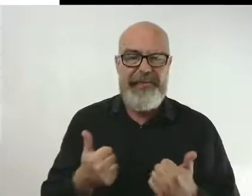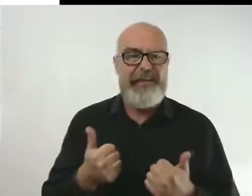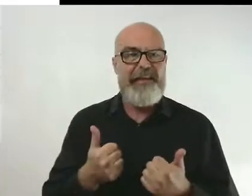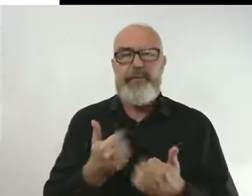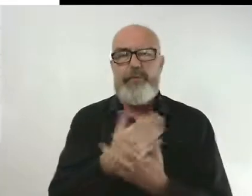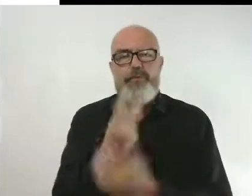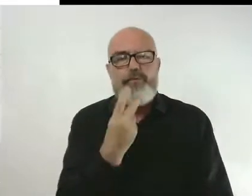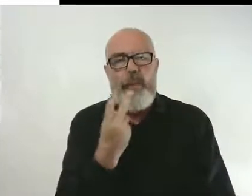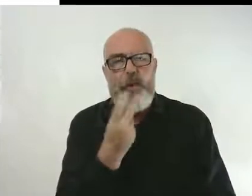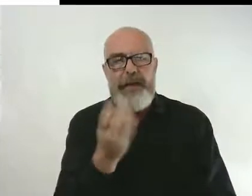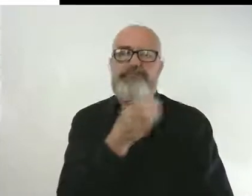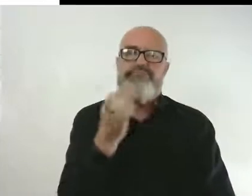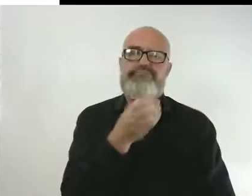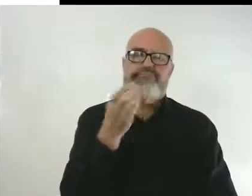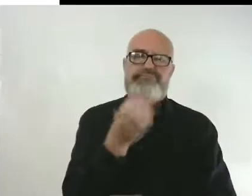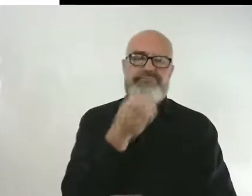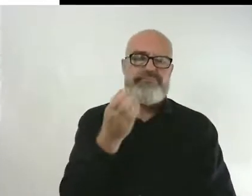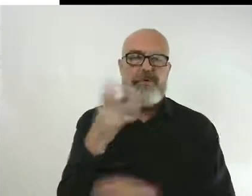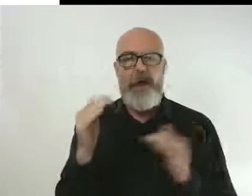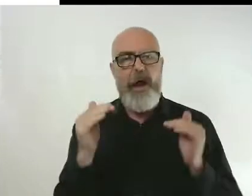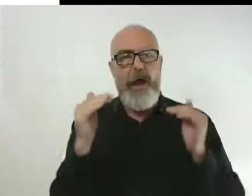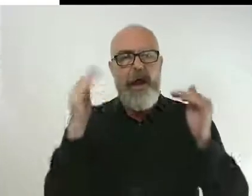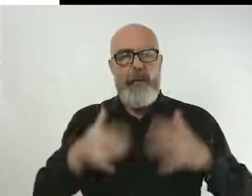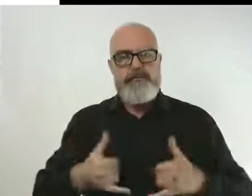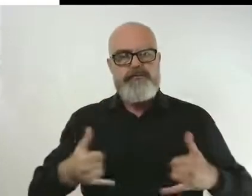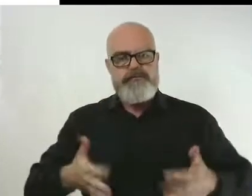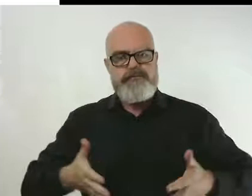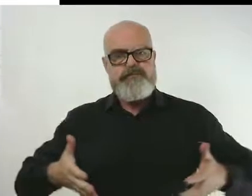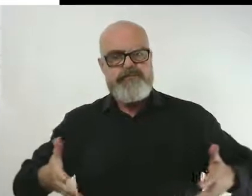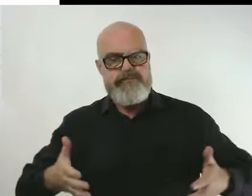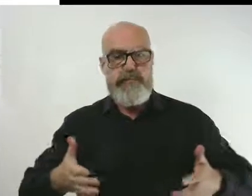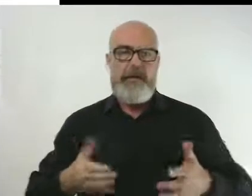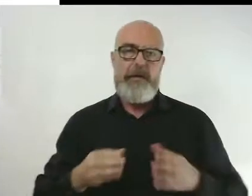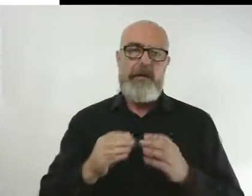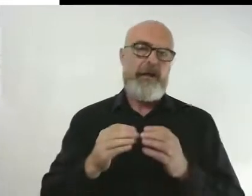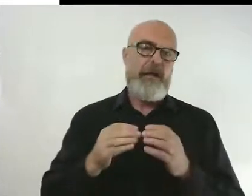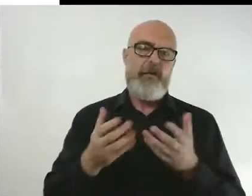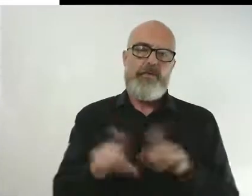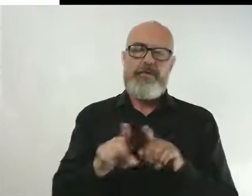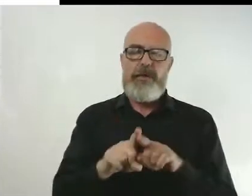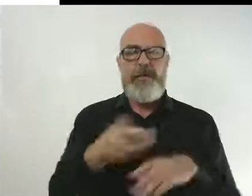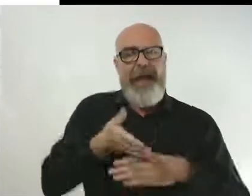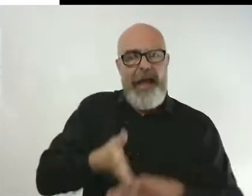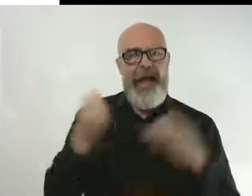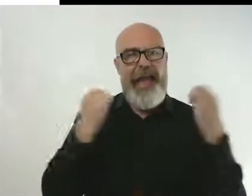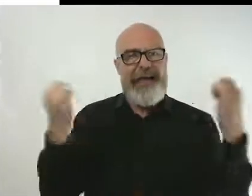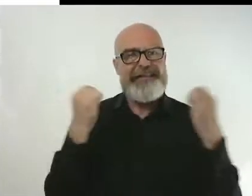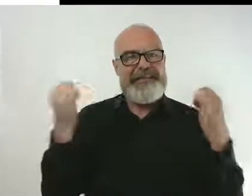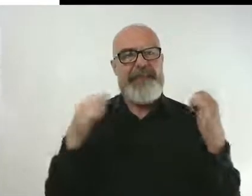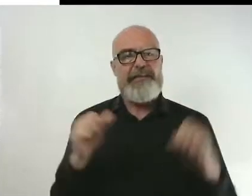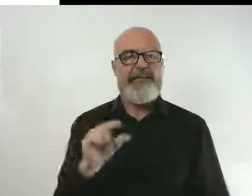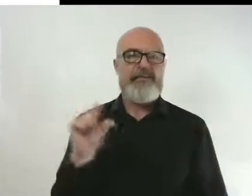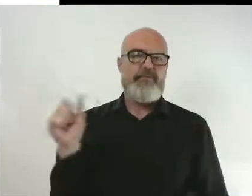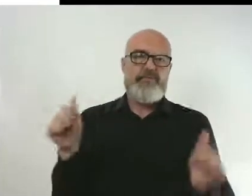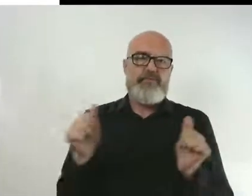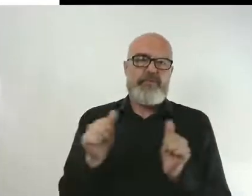lifestyle with higher levels of smoking and alcohol consumption, higher body mass index, and lower